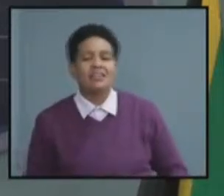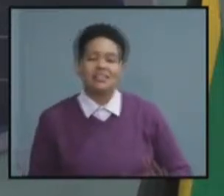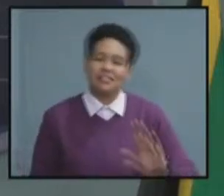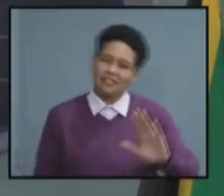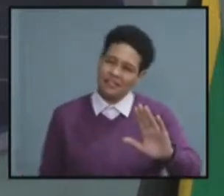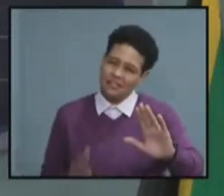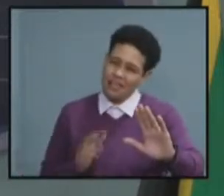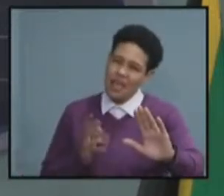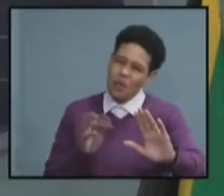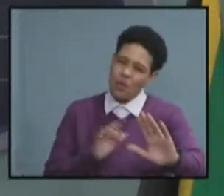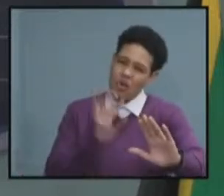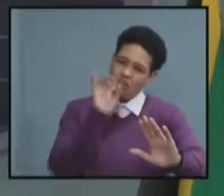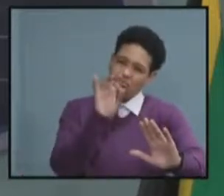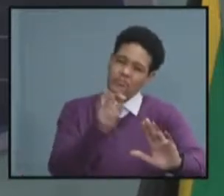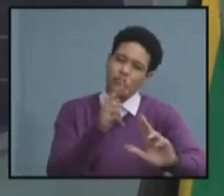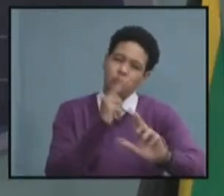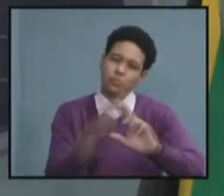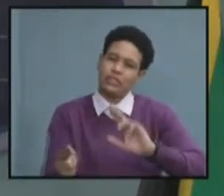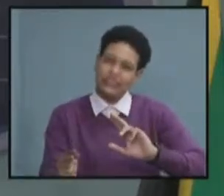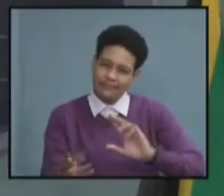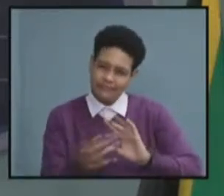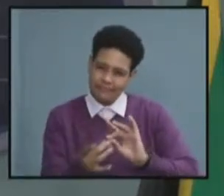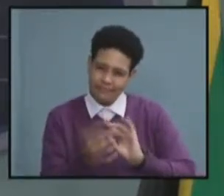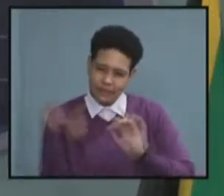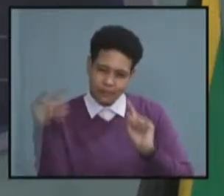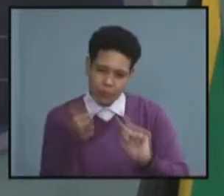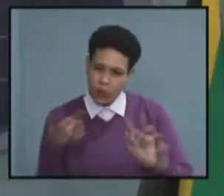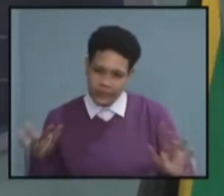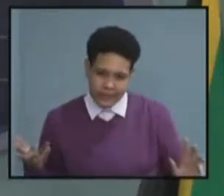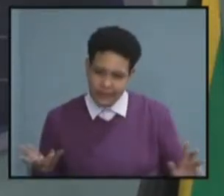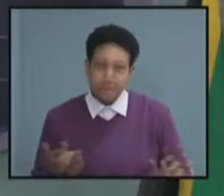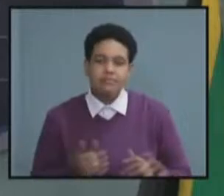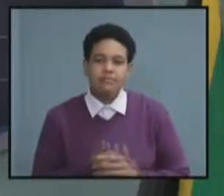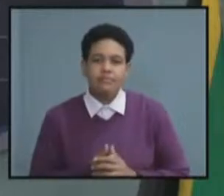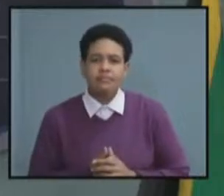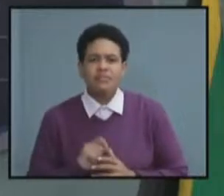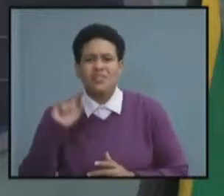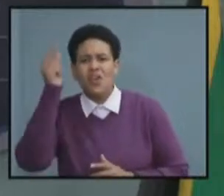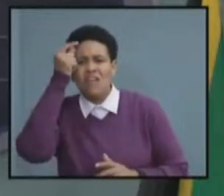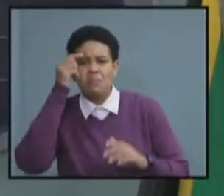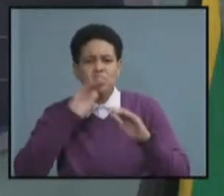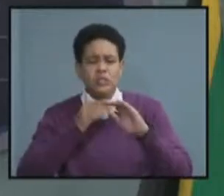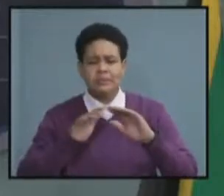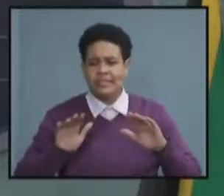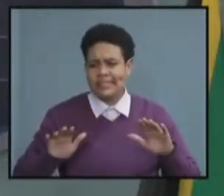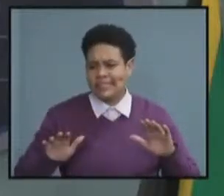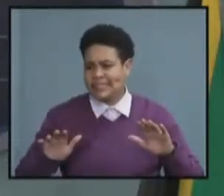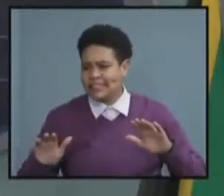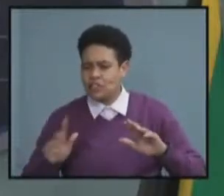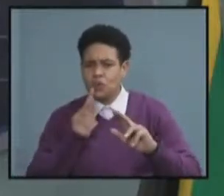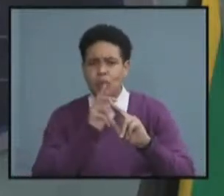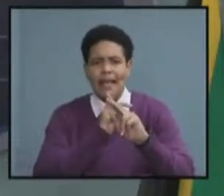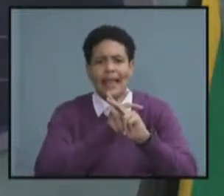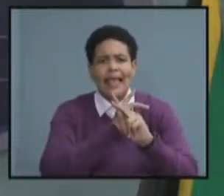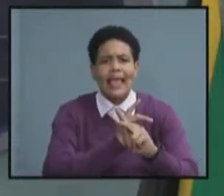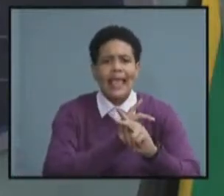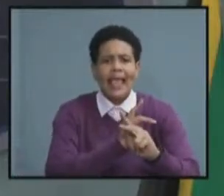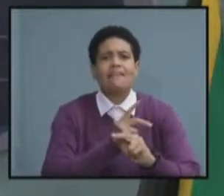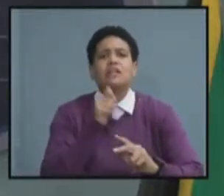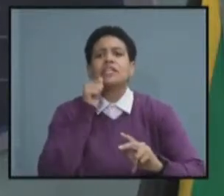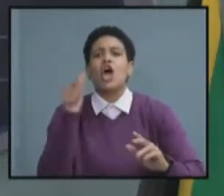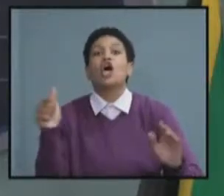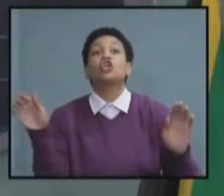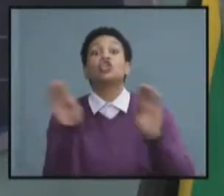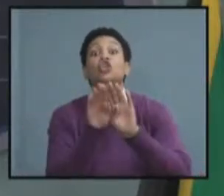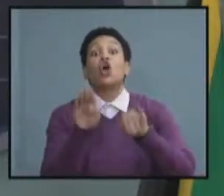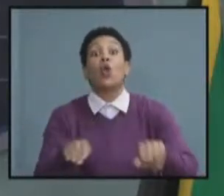to address this point briefly. The Jamaican government has been very careful not to shut down